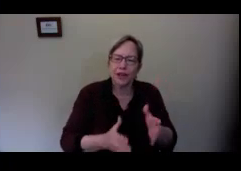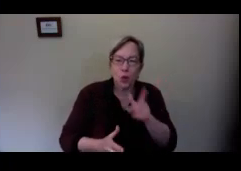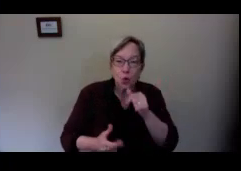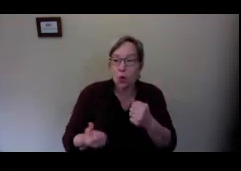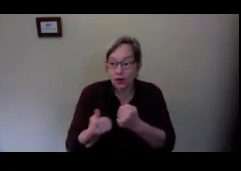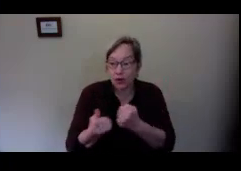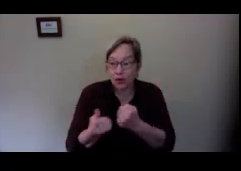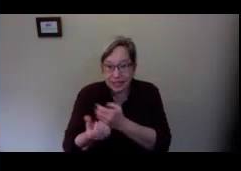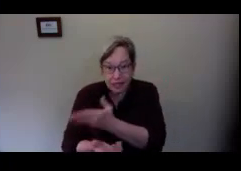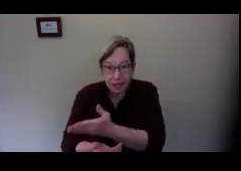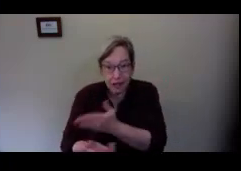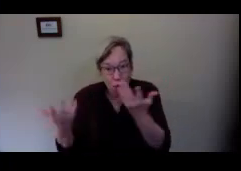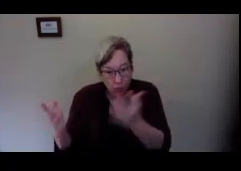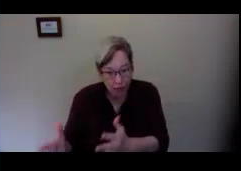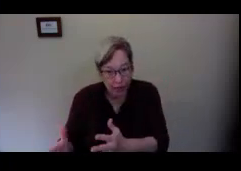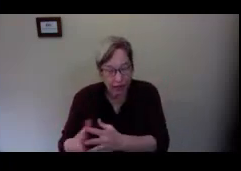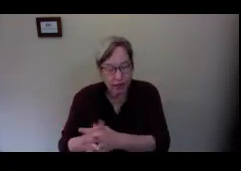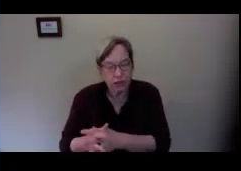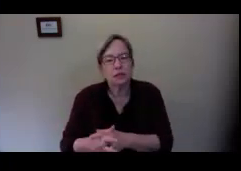who's already present.